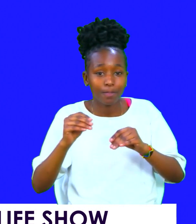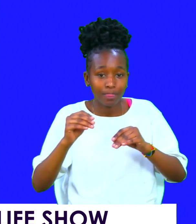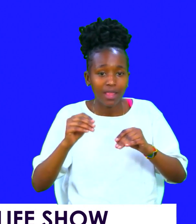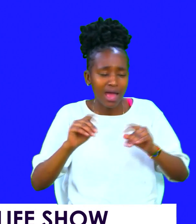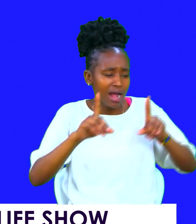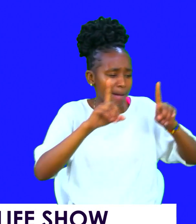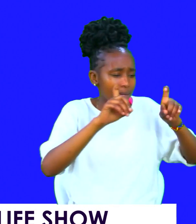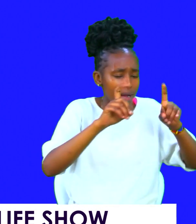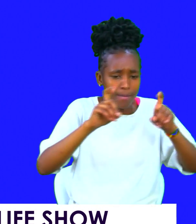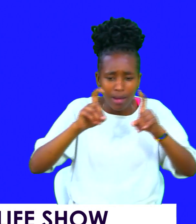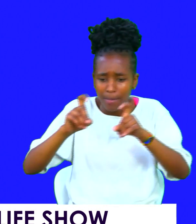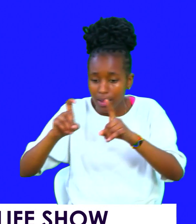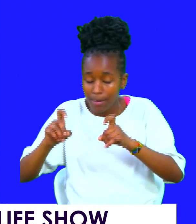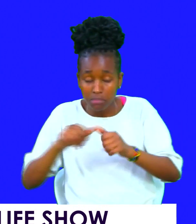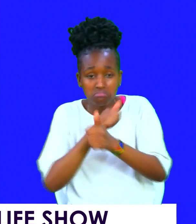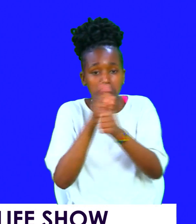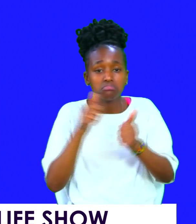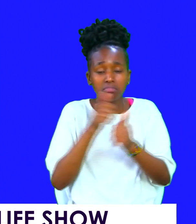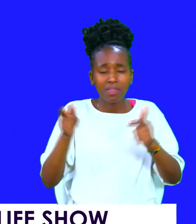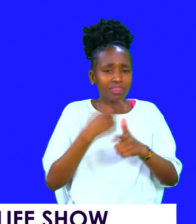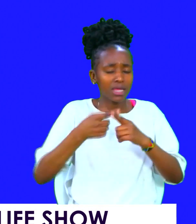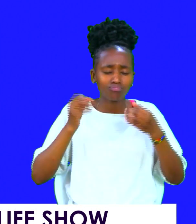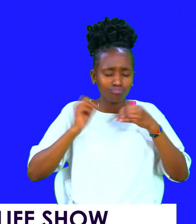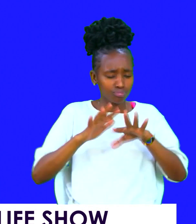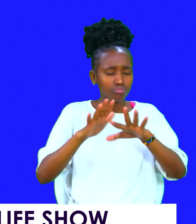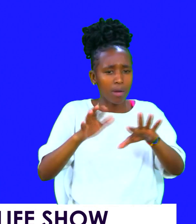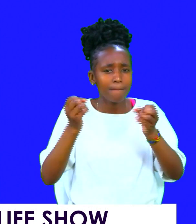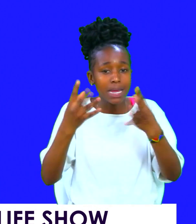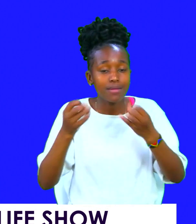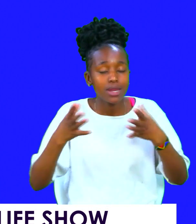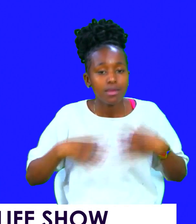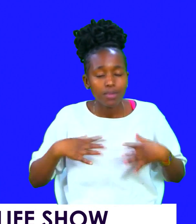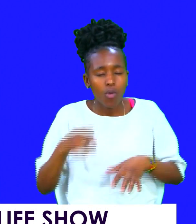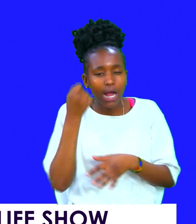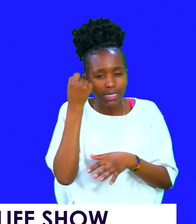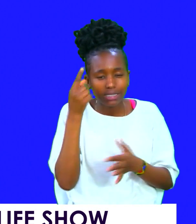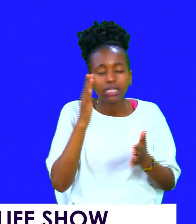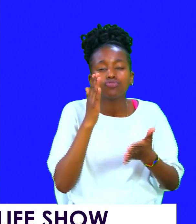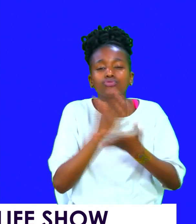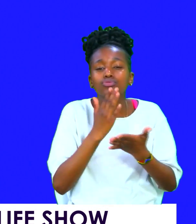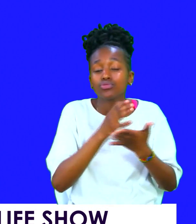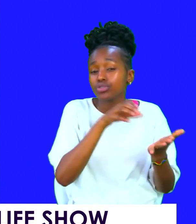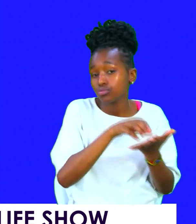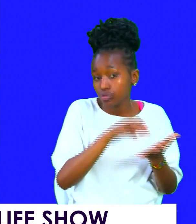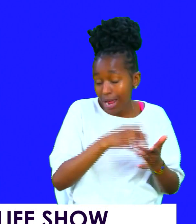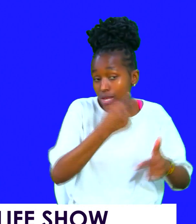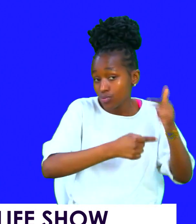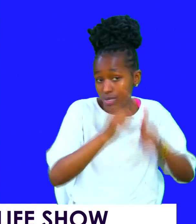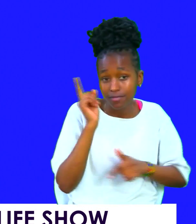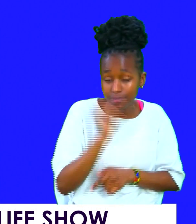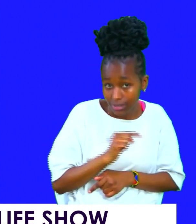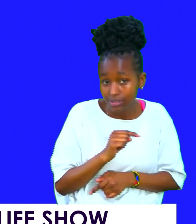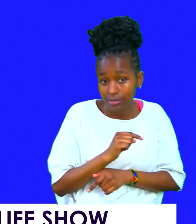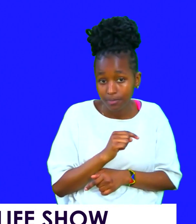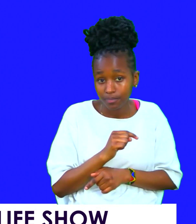out apartheid in South Africa through photojournalism. He won the battle of bringing out